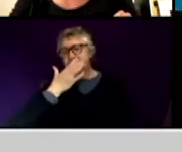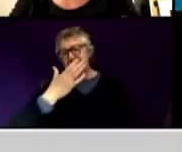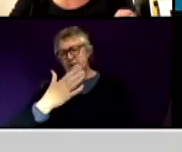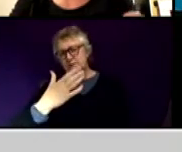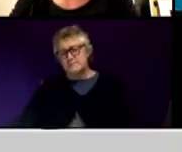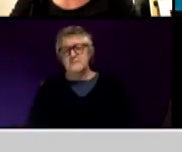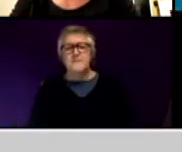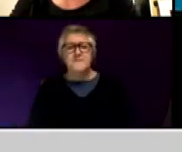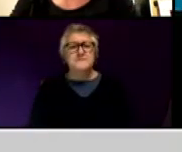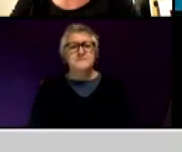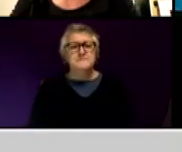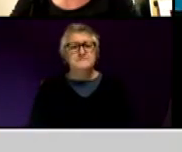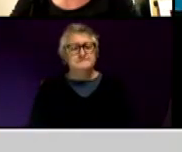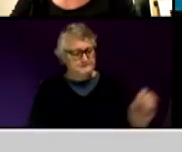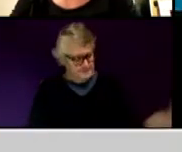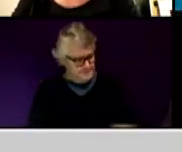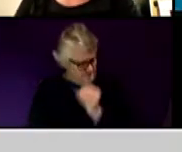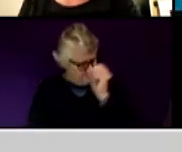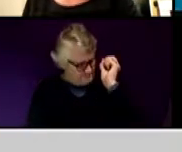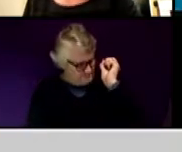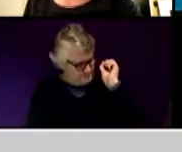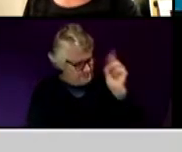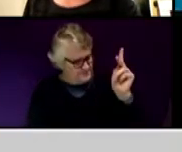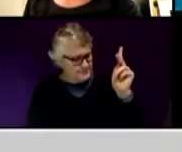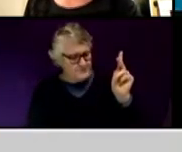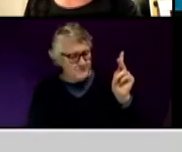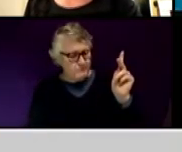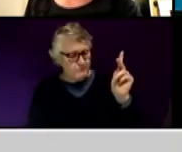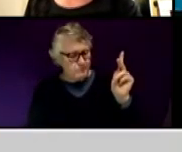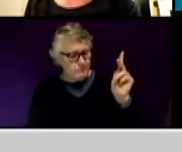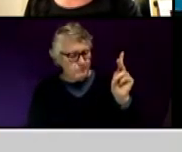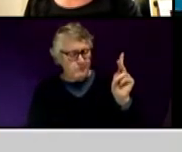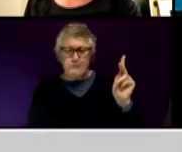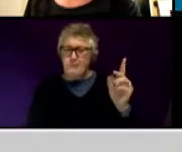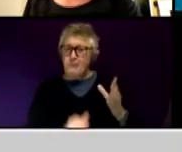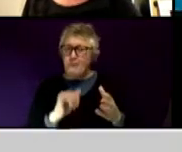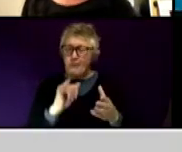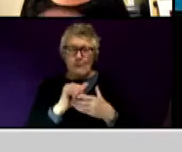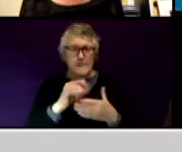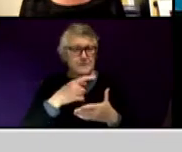Okay. Well, that was a great